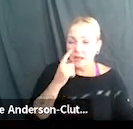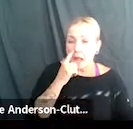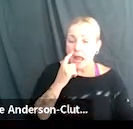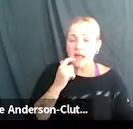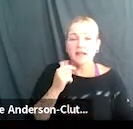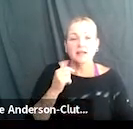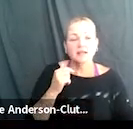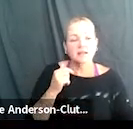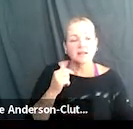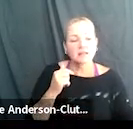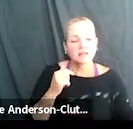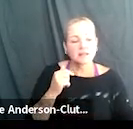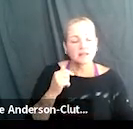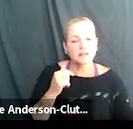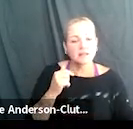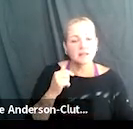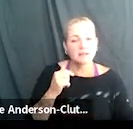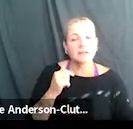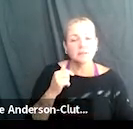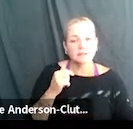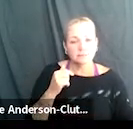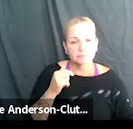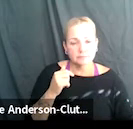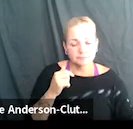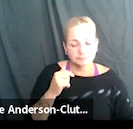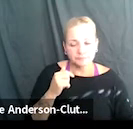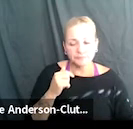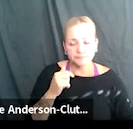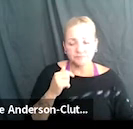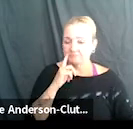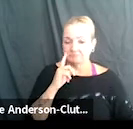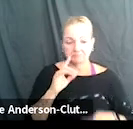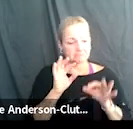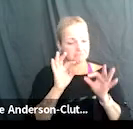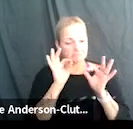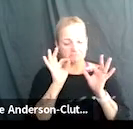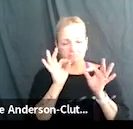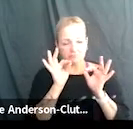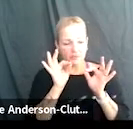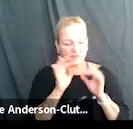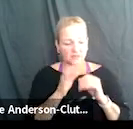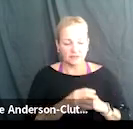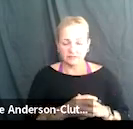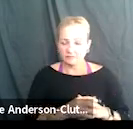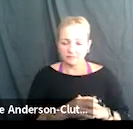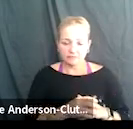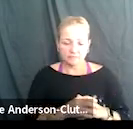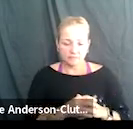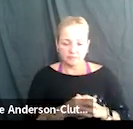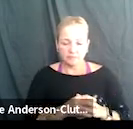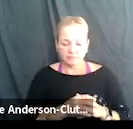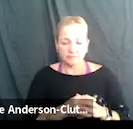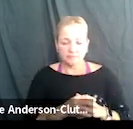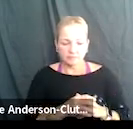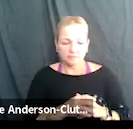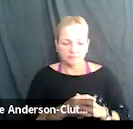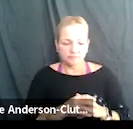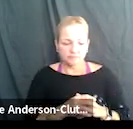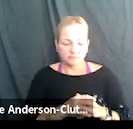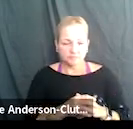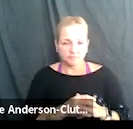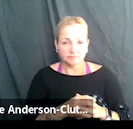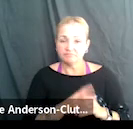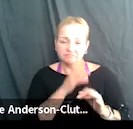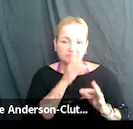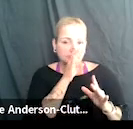Yeah, I think that this is perfect. Ritual de lo habitual. Yeah, that's